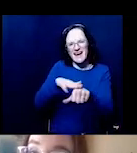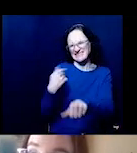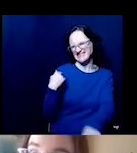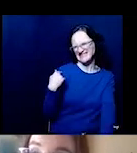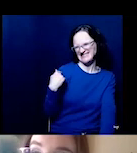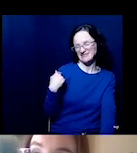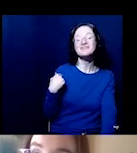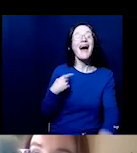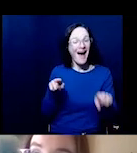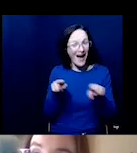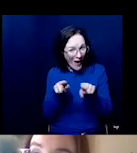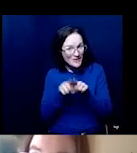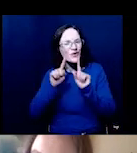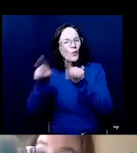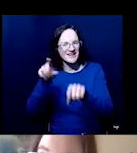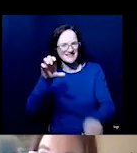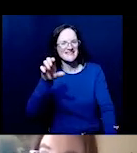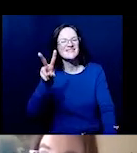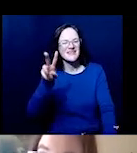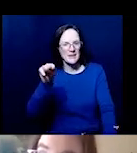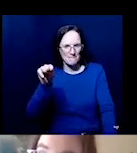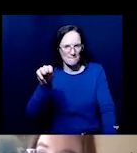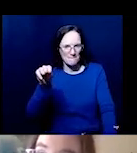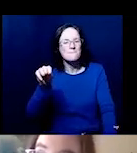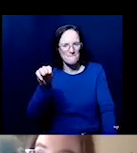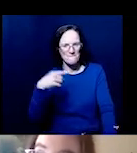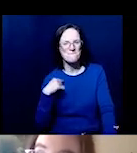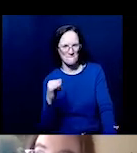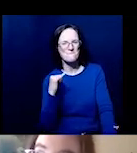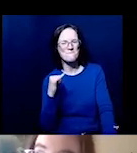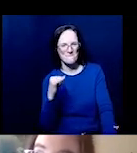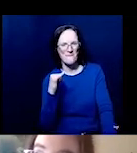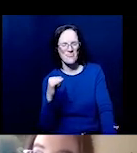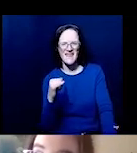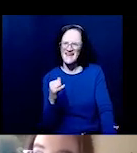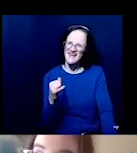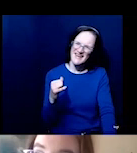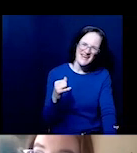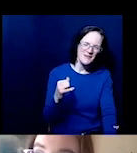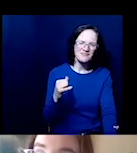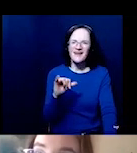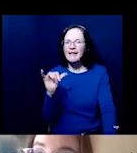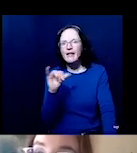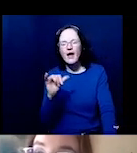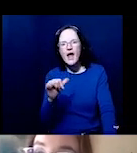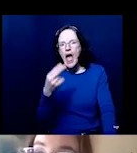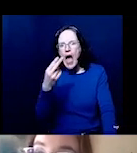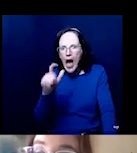also went to CVM, and it's like kind of hellish for